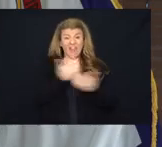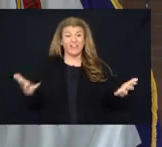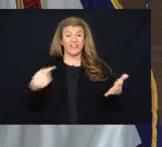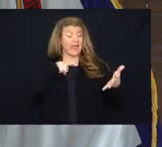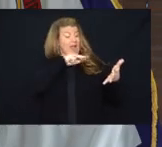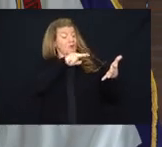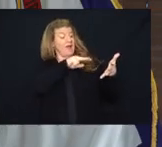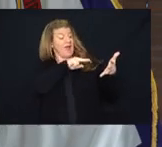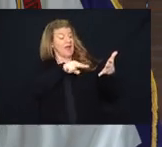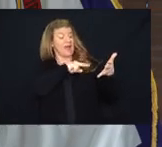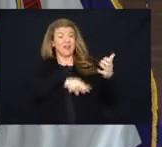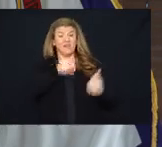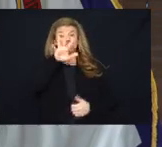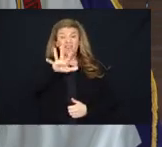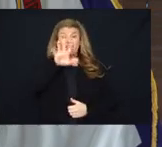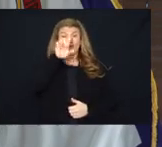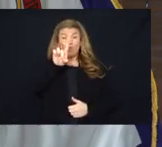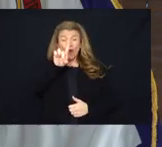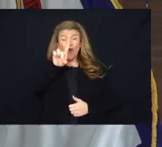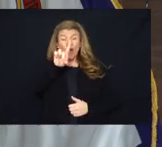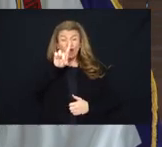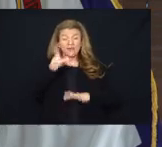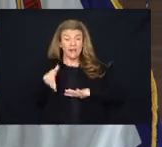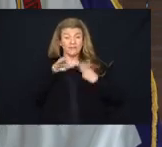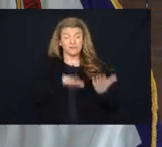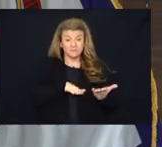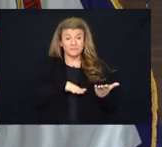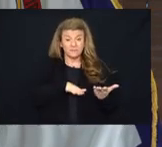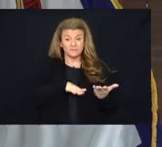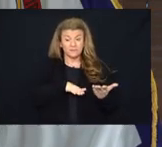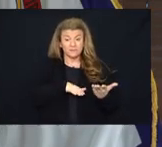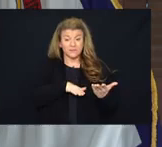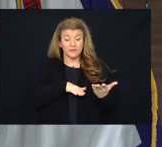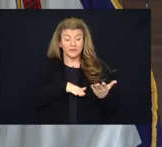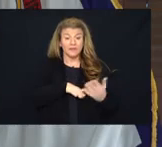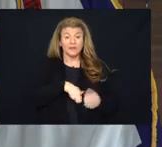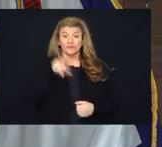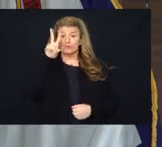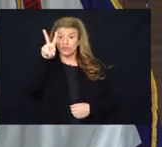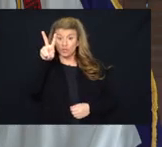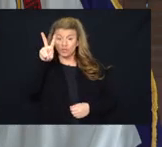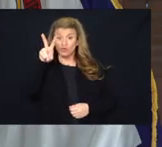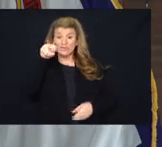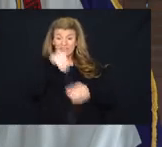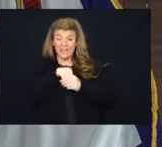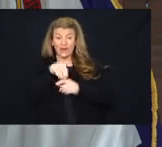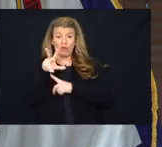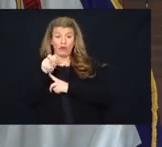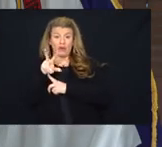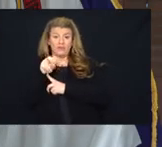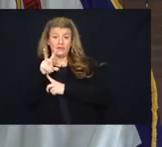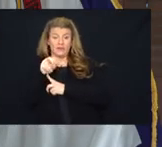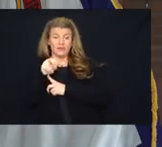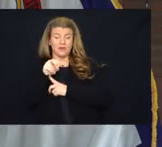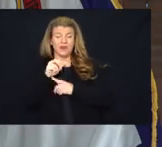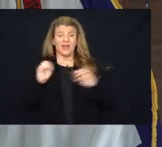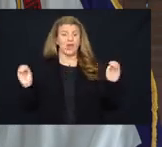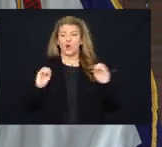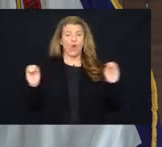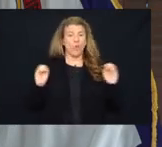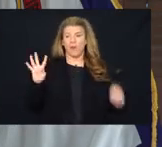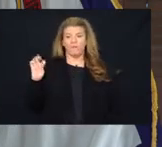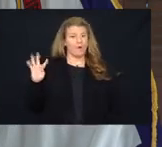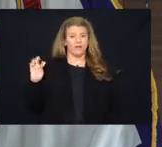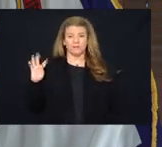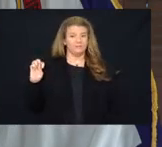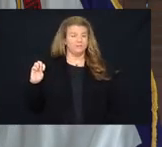in 51 different deaths that we have, there were 2 in their 30s. I don't think there was anybody in their